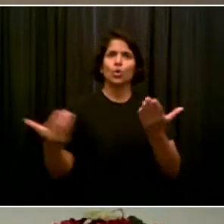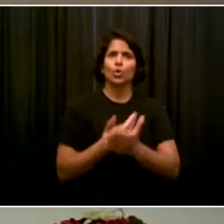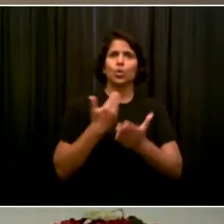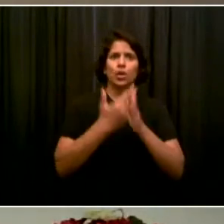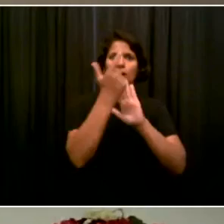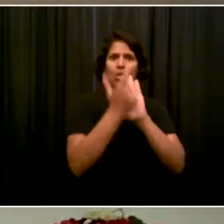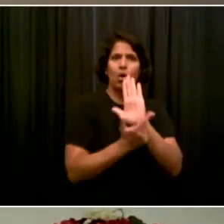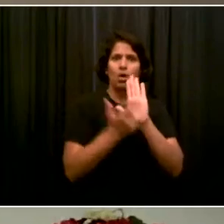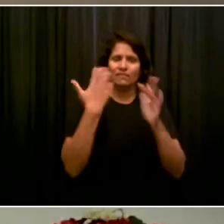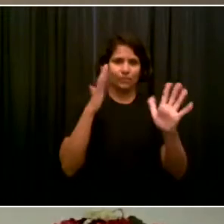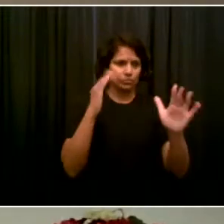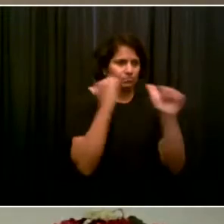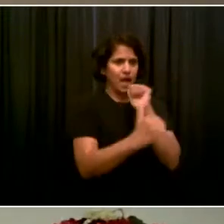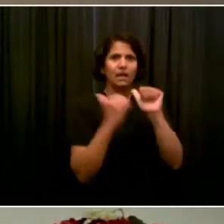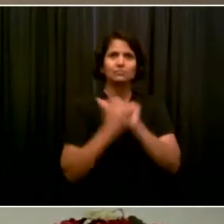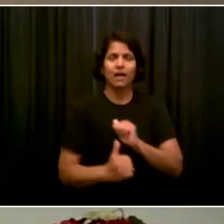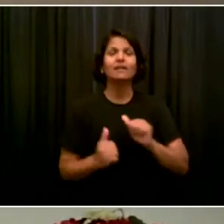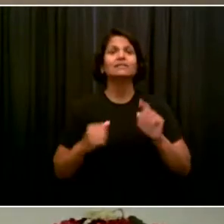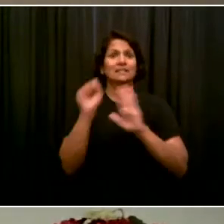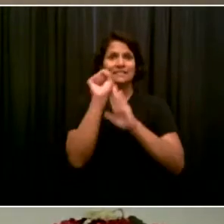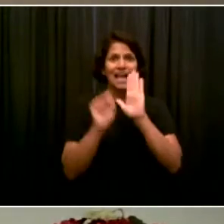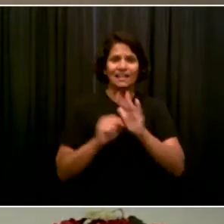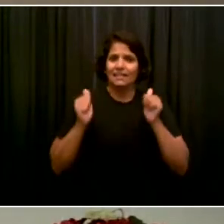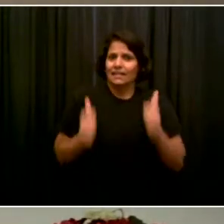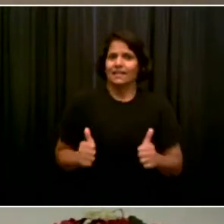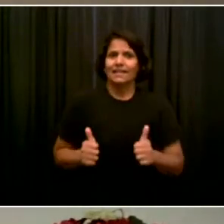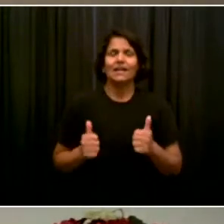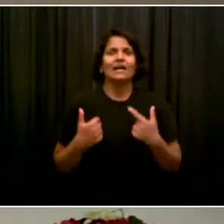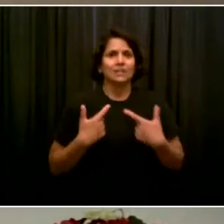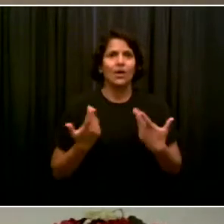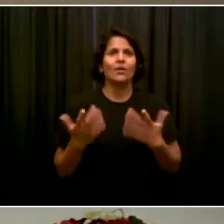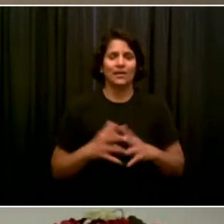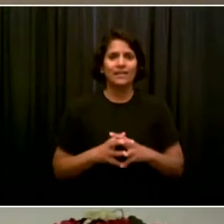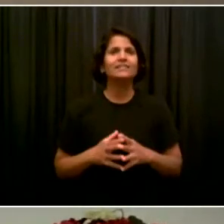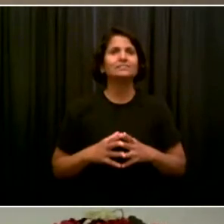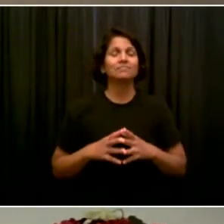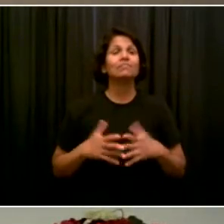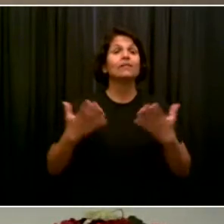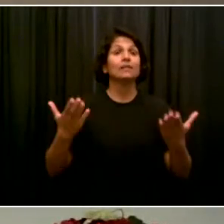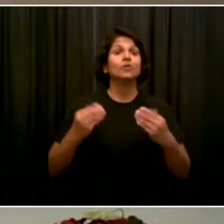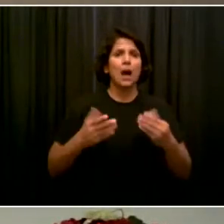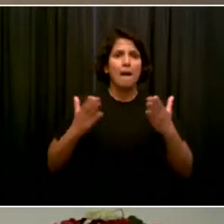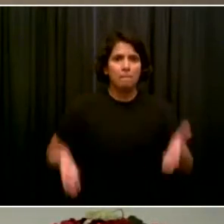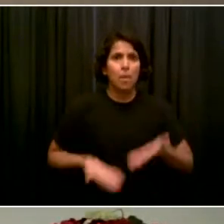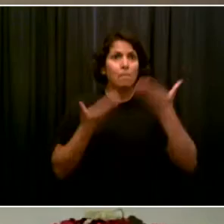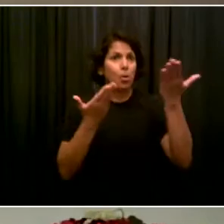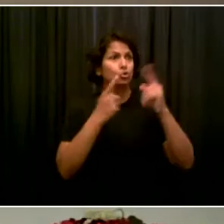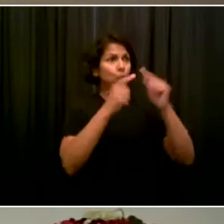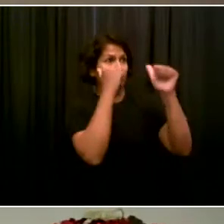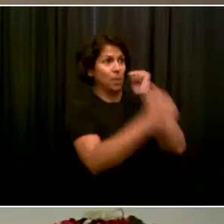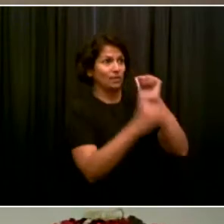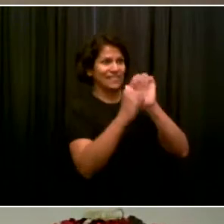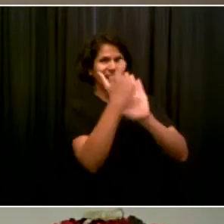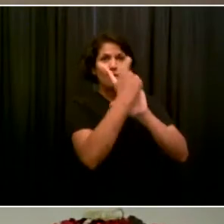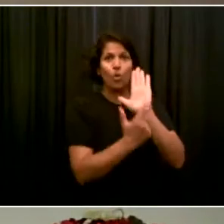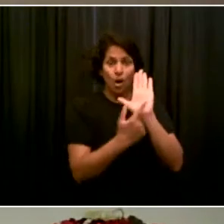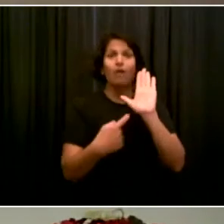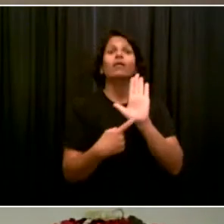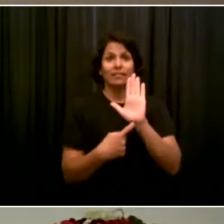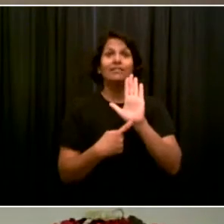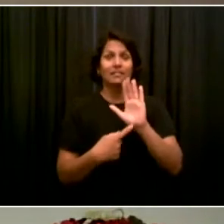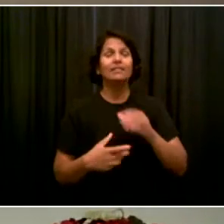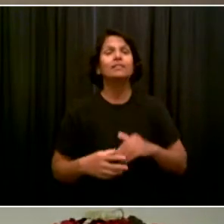really pleased to have the strong support of your office and that of the DOT and Commissioner Gutman to pass that